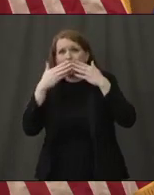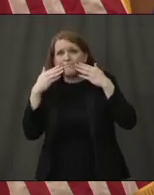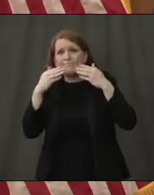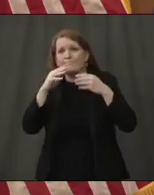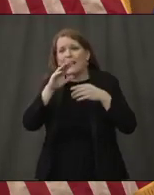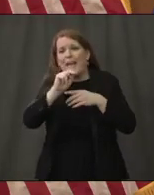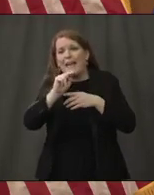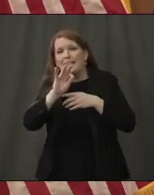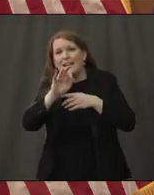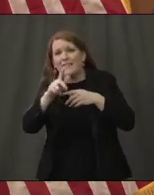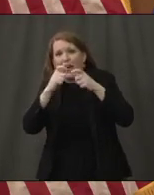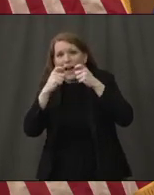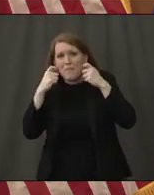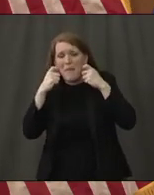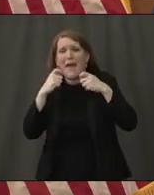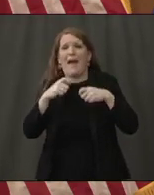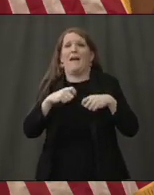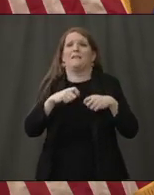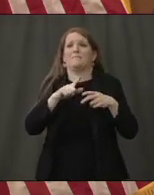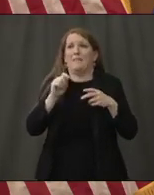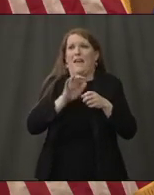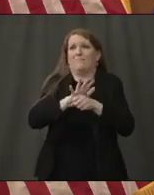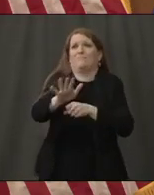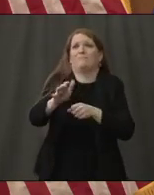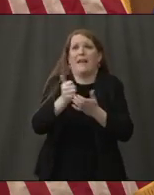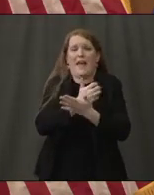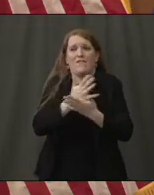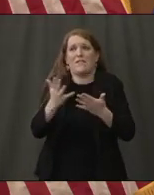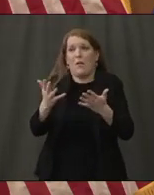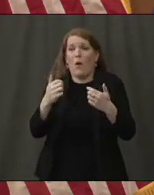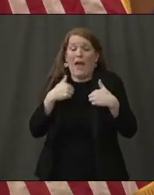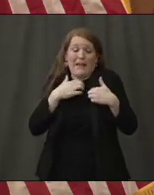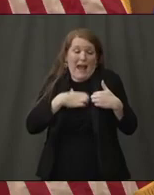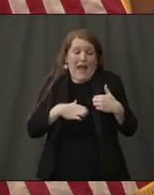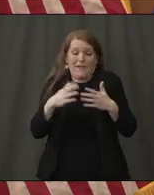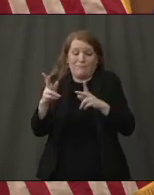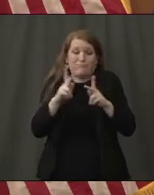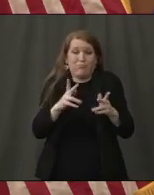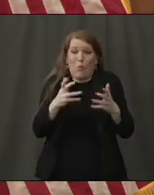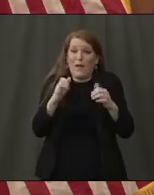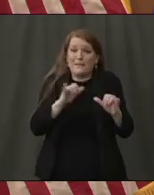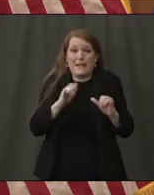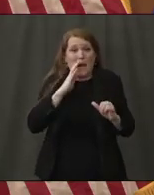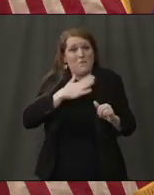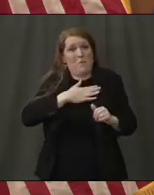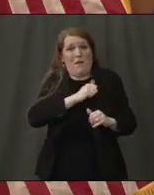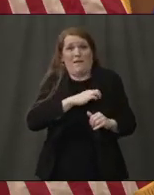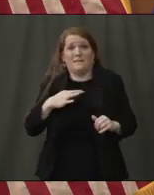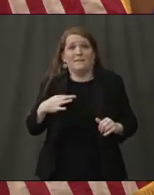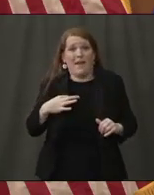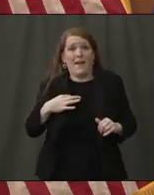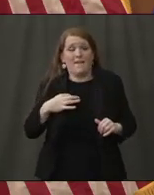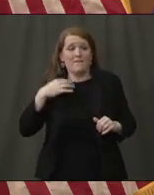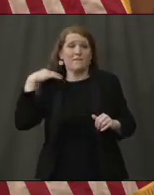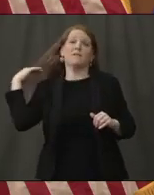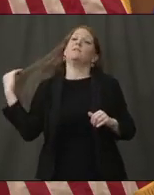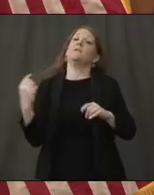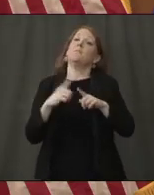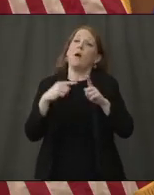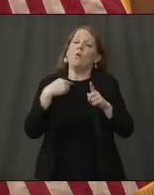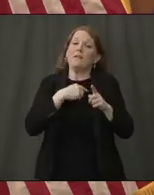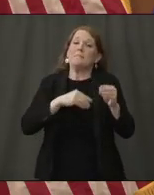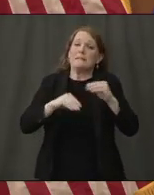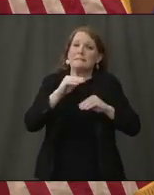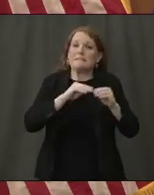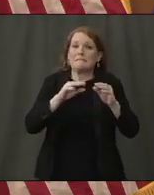my employees. But instead, we've had to put them in places and then also provide barrier masks. So we've been making barrier